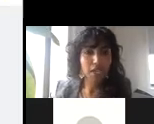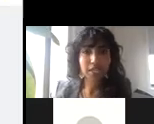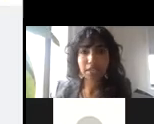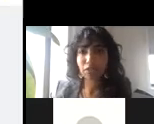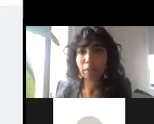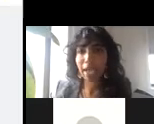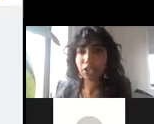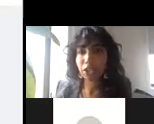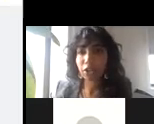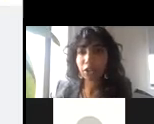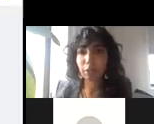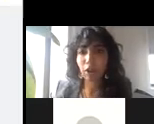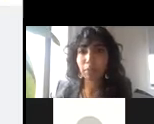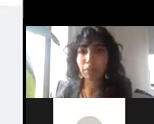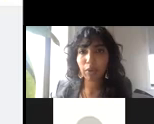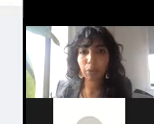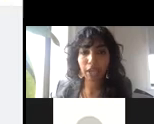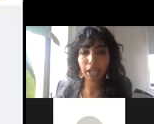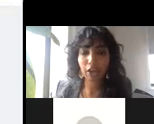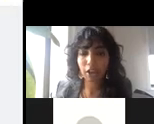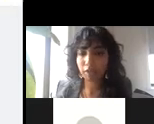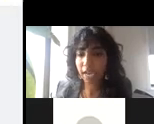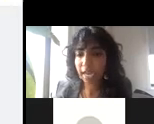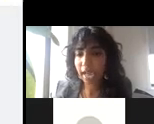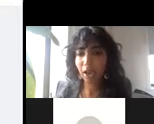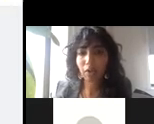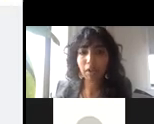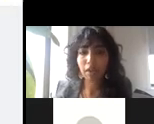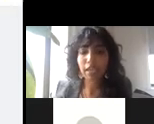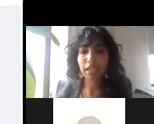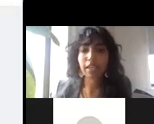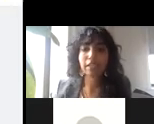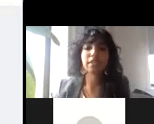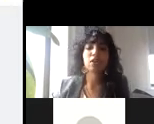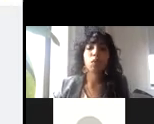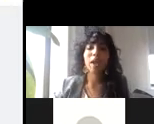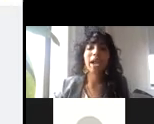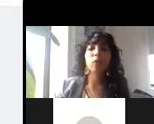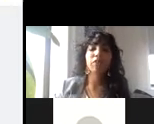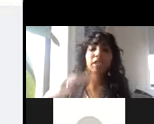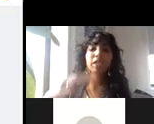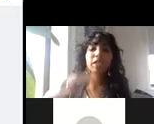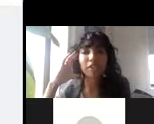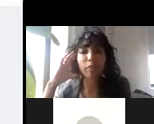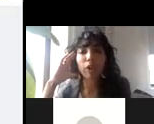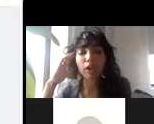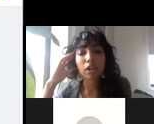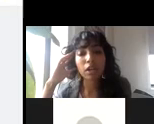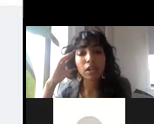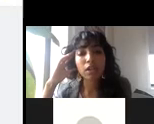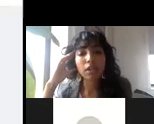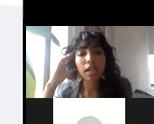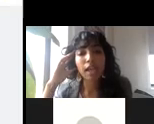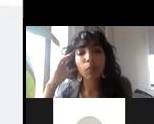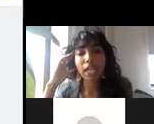And just as a reminder, the prompt that we're working on right now is, where would this care and support